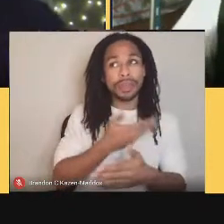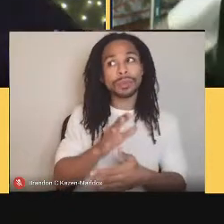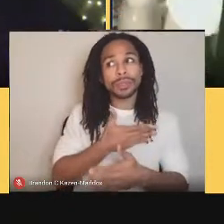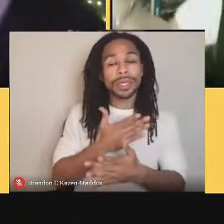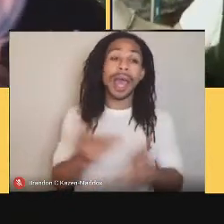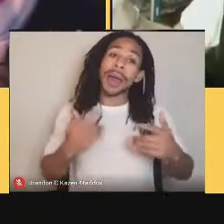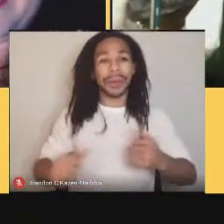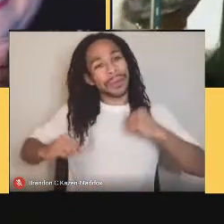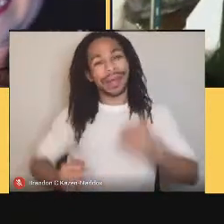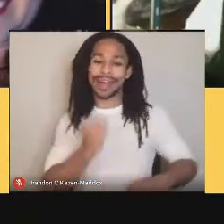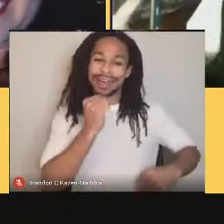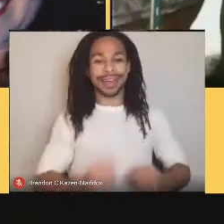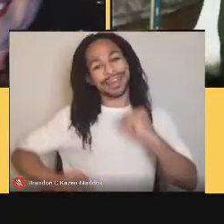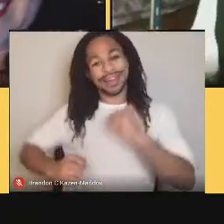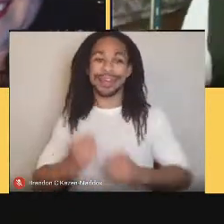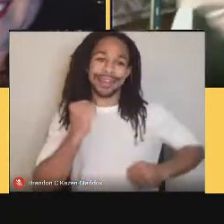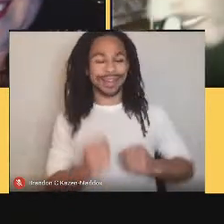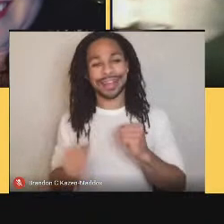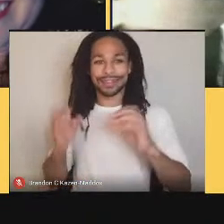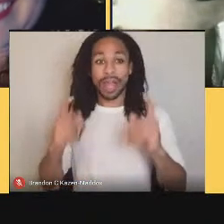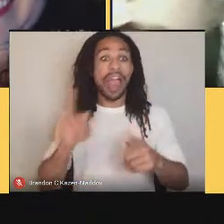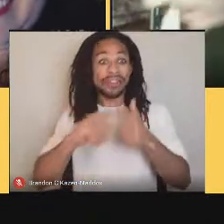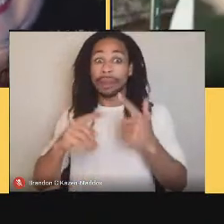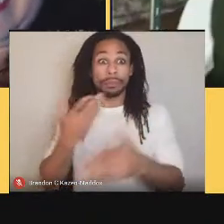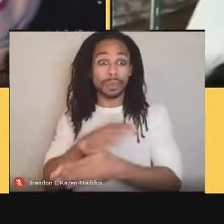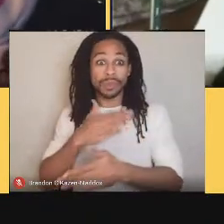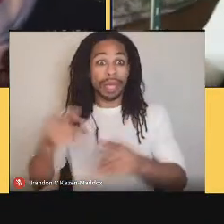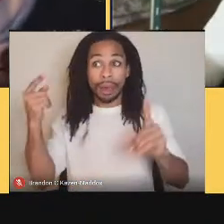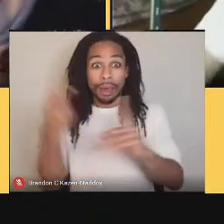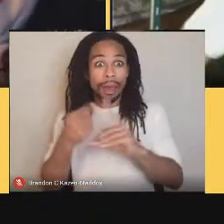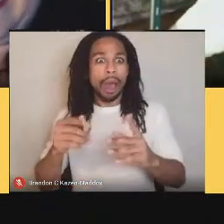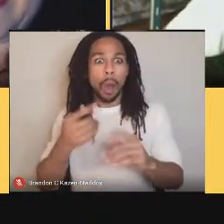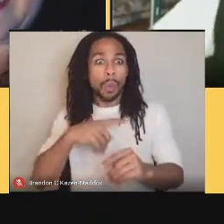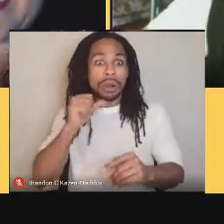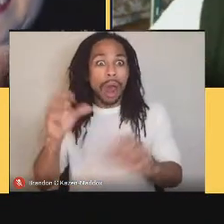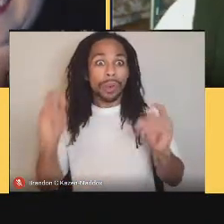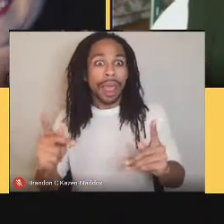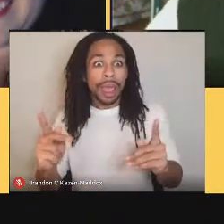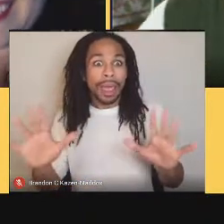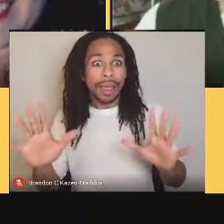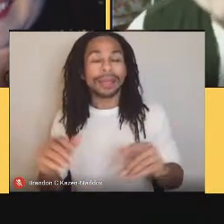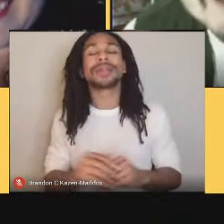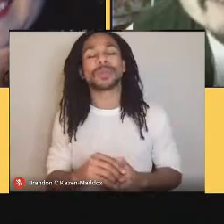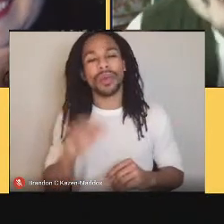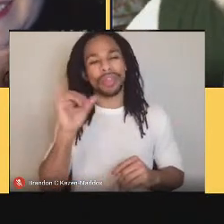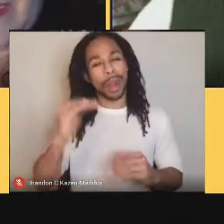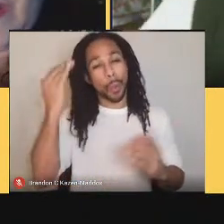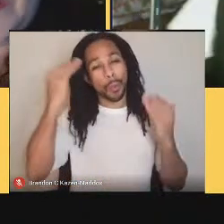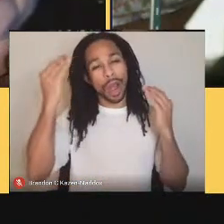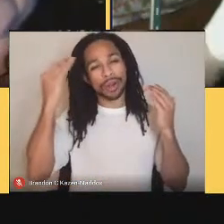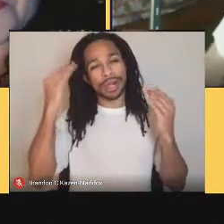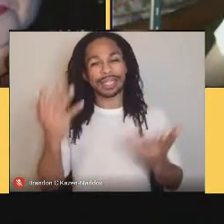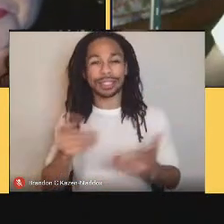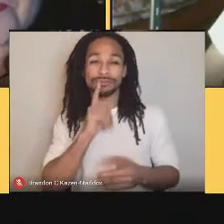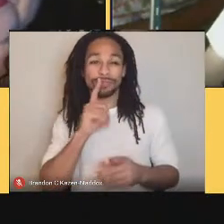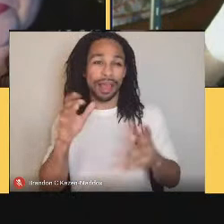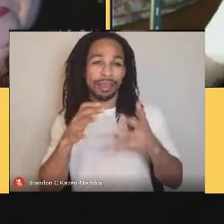in and like, oh crap, now we're not okay. You know, it's the self-awareness that's just kind of a lot of